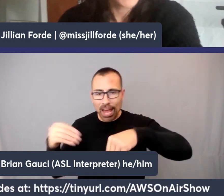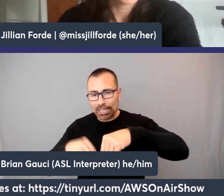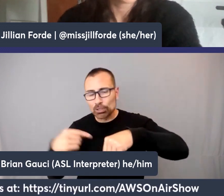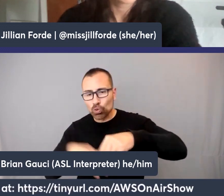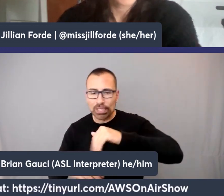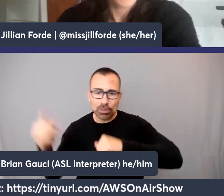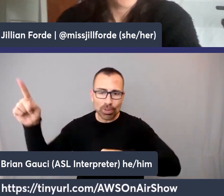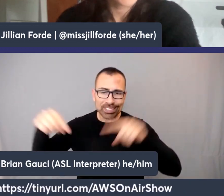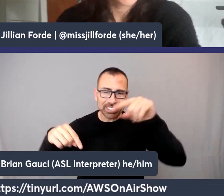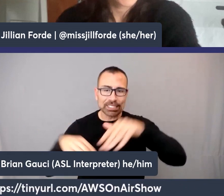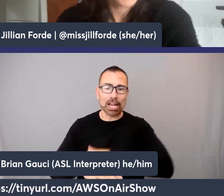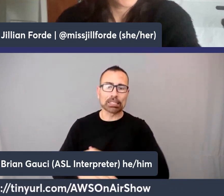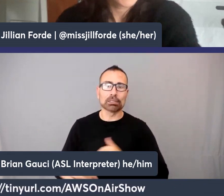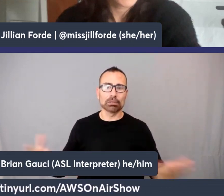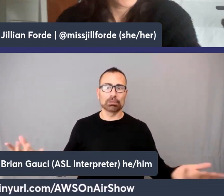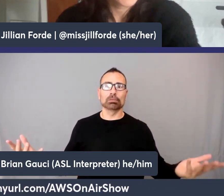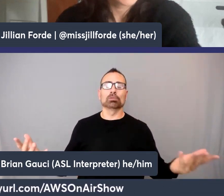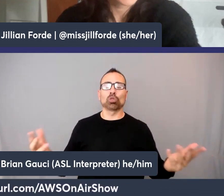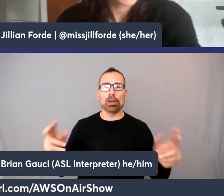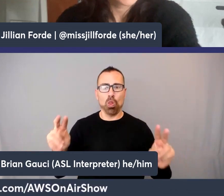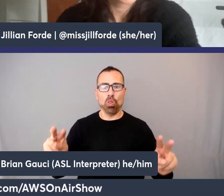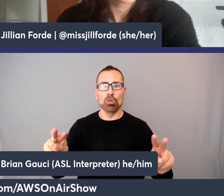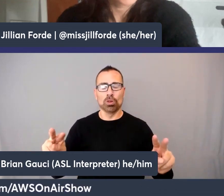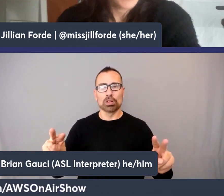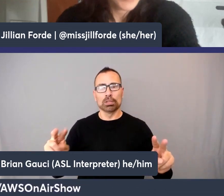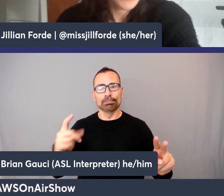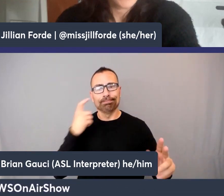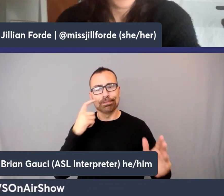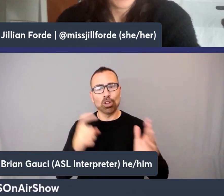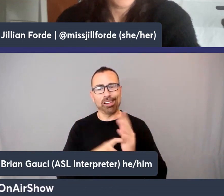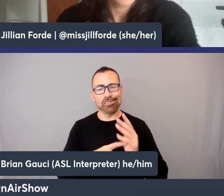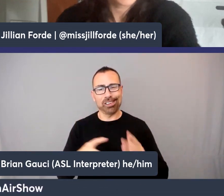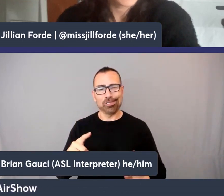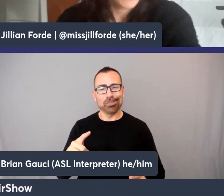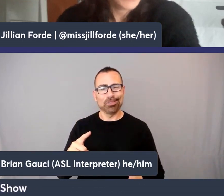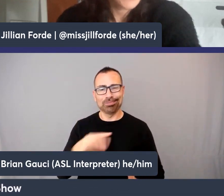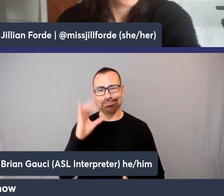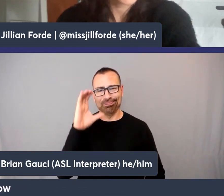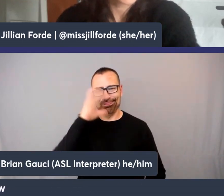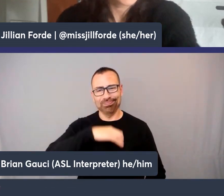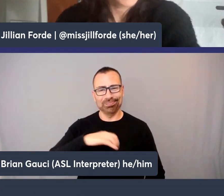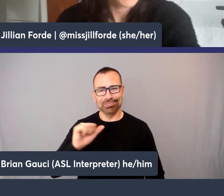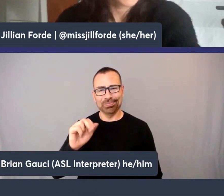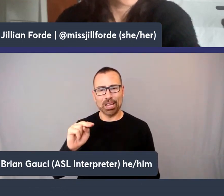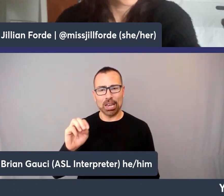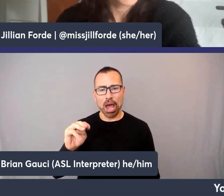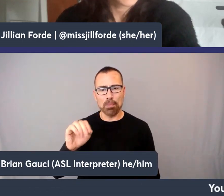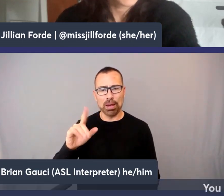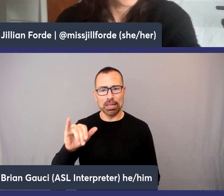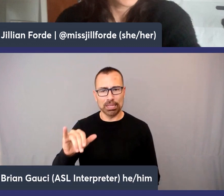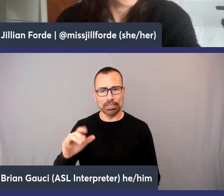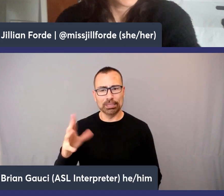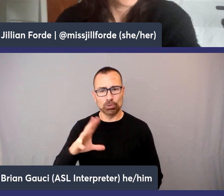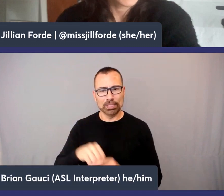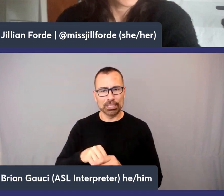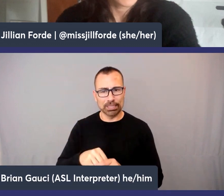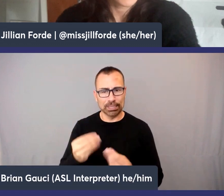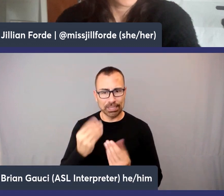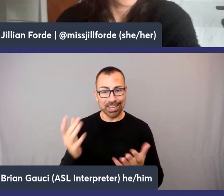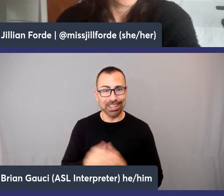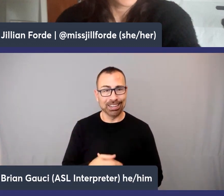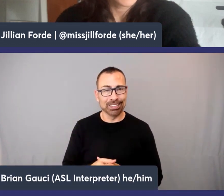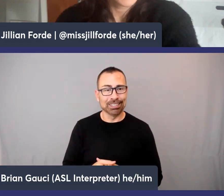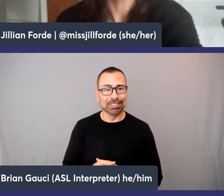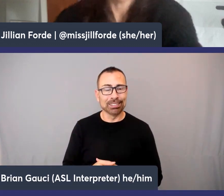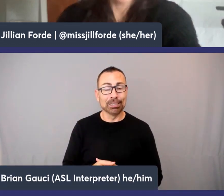this, to kind of look and identify those anomalies or anomalous things in the data. Well, Dave, if you can't tell by all the questions